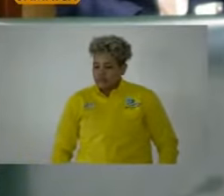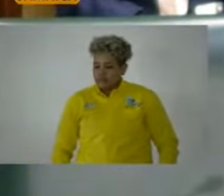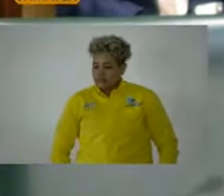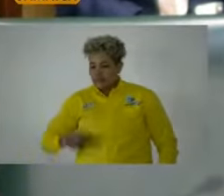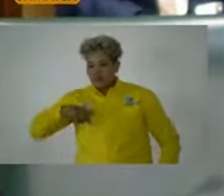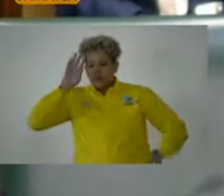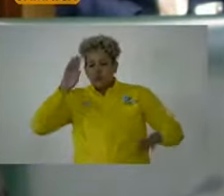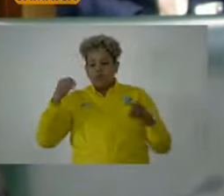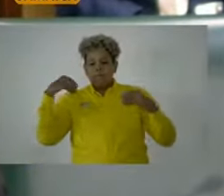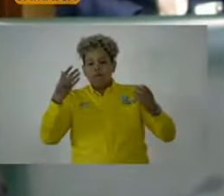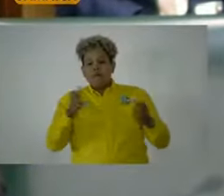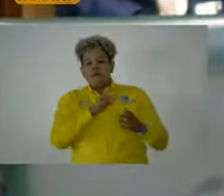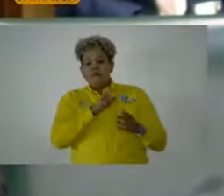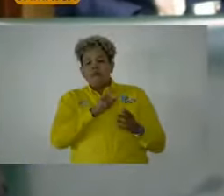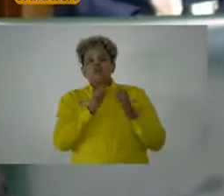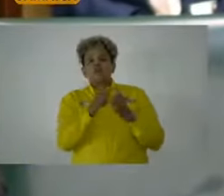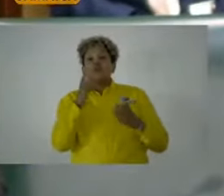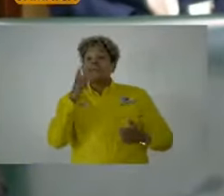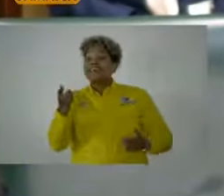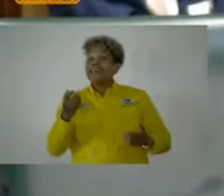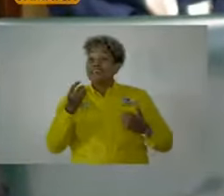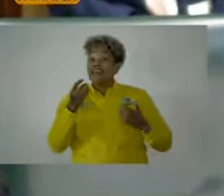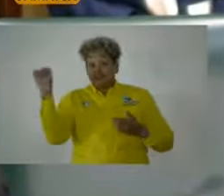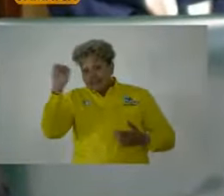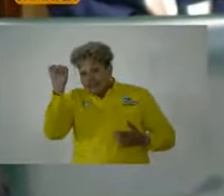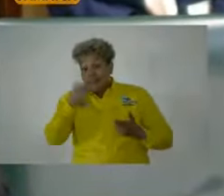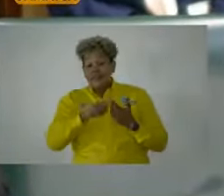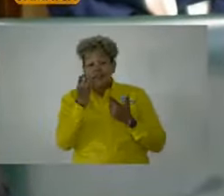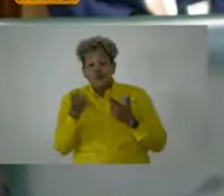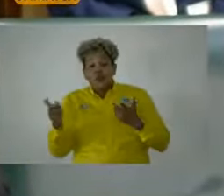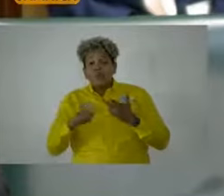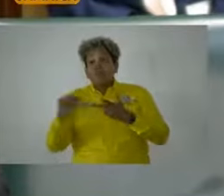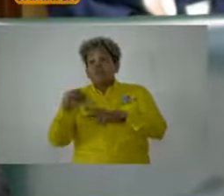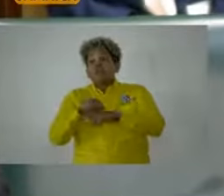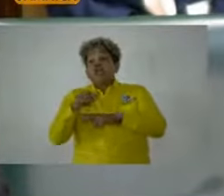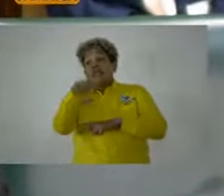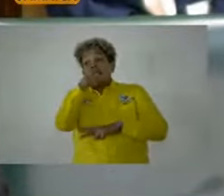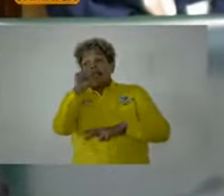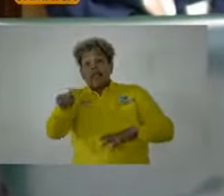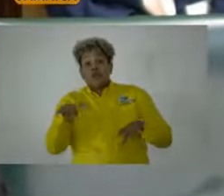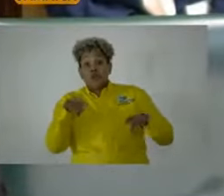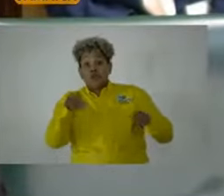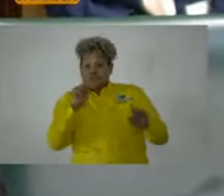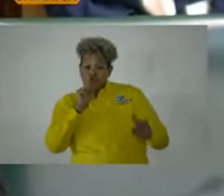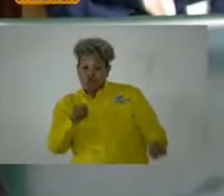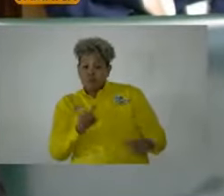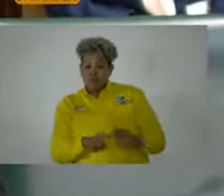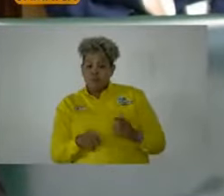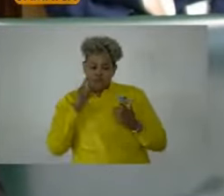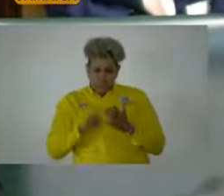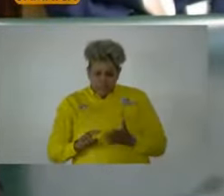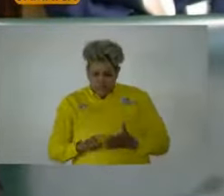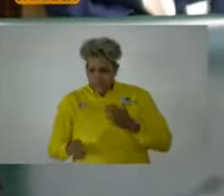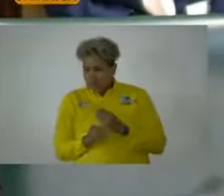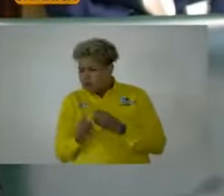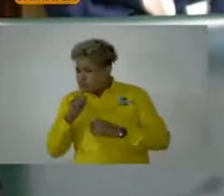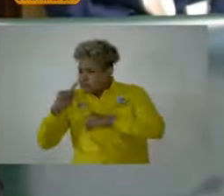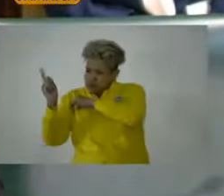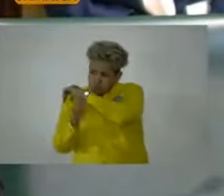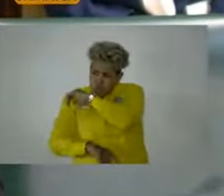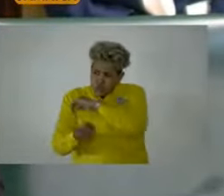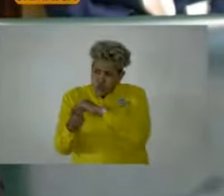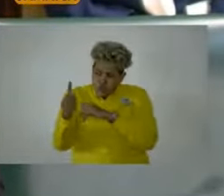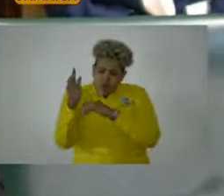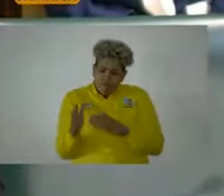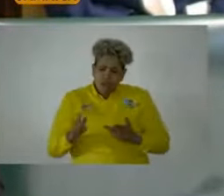We will provide the police force with the vehicles, equipment, and training that they need to efficiently respond and investigate and prosecute